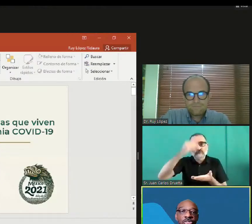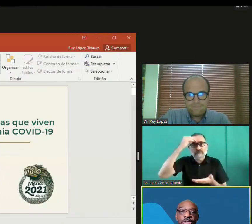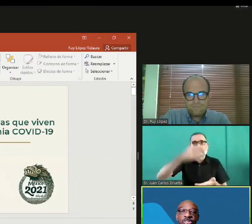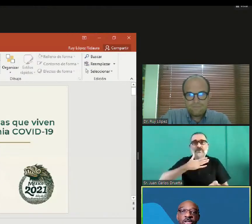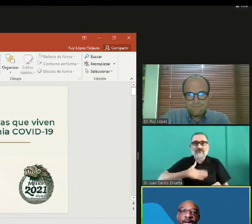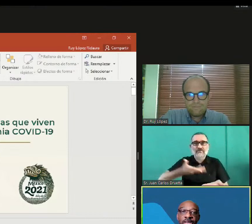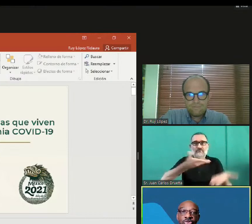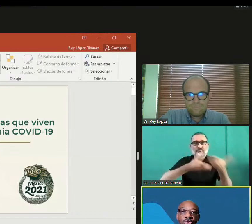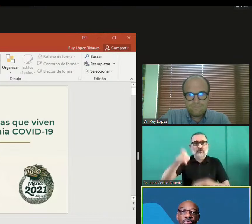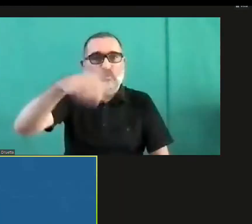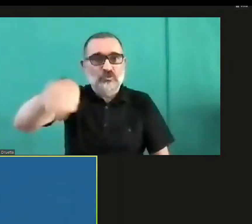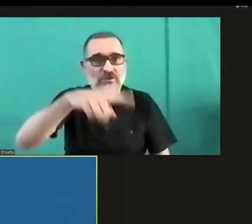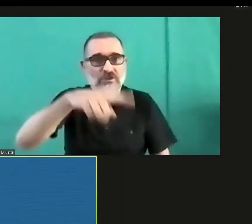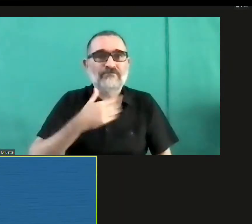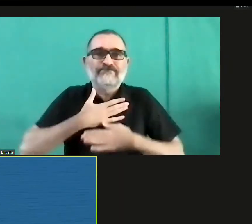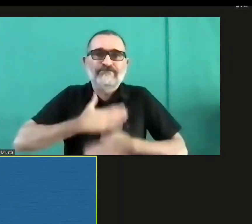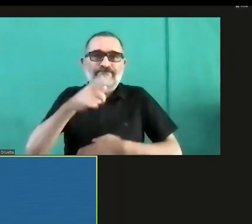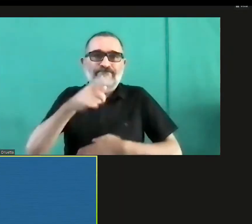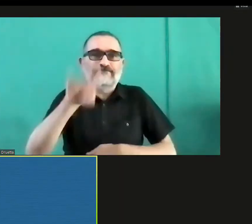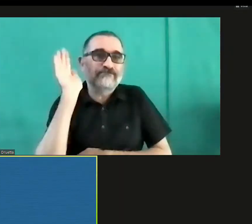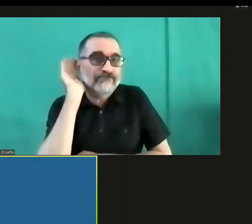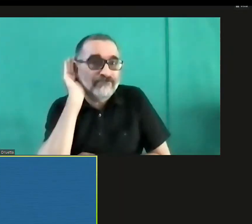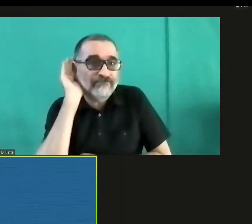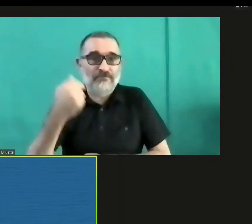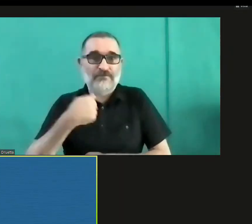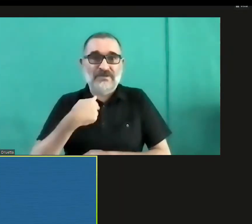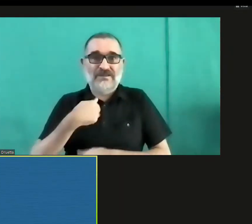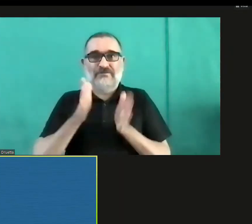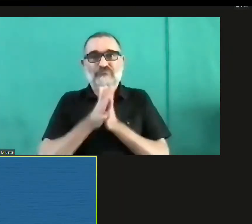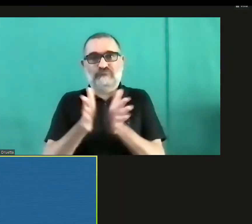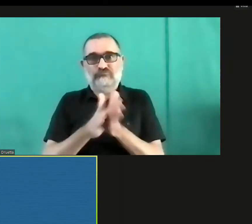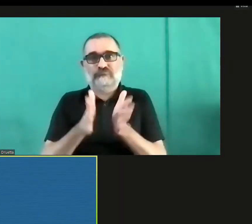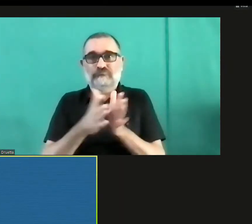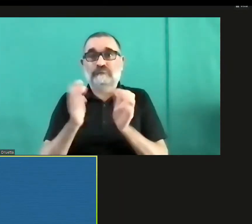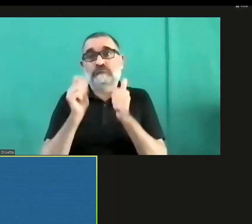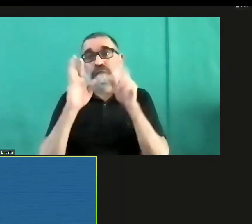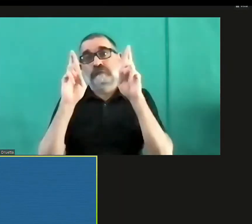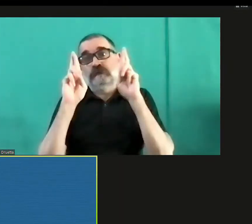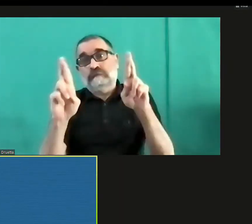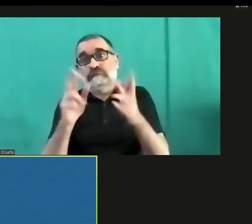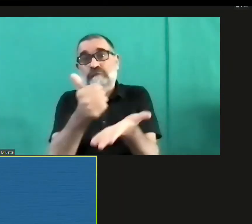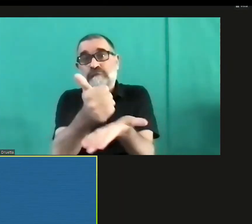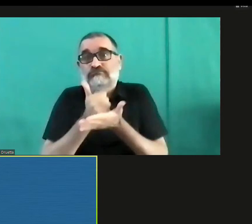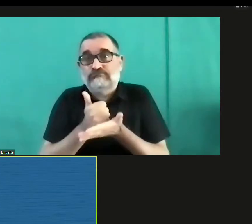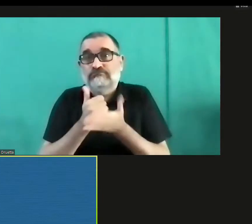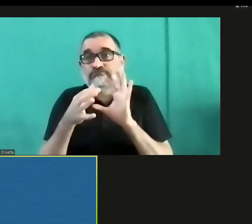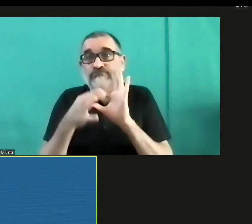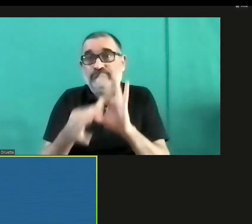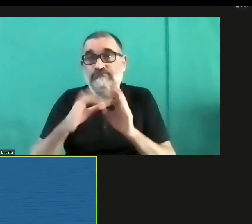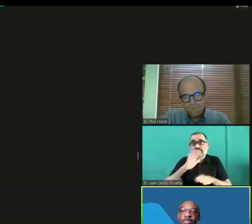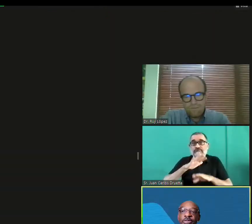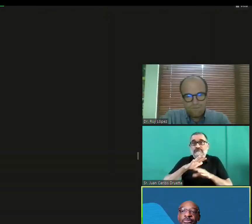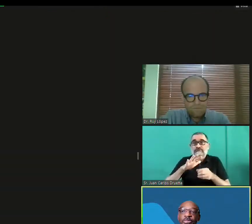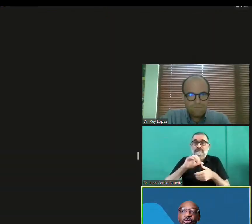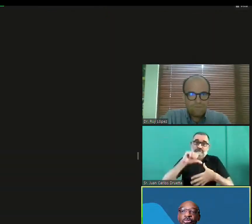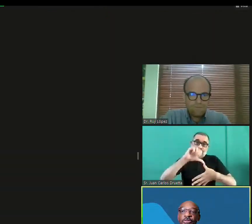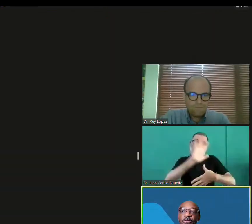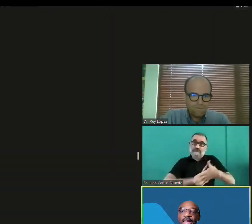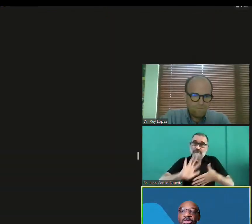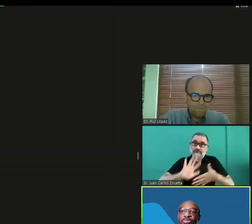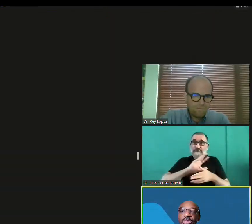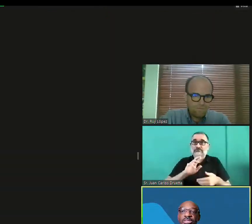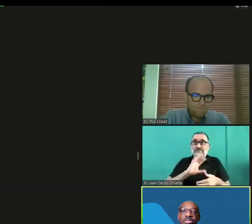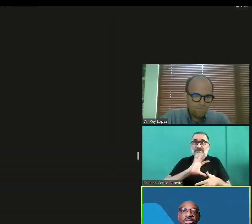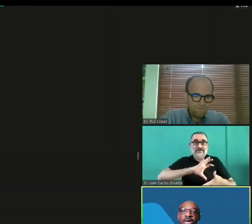at the situation in Mexico. I'm now going to give the floor to Dr. Kelly Henning, lead of the Public Health Program of the